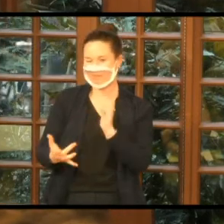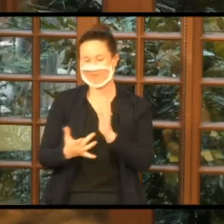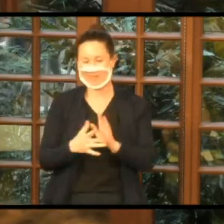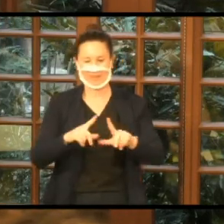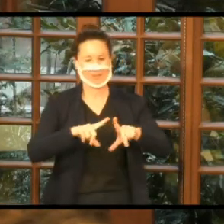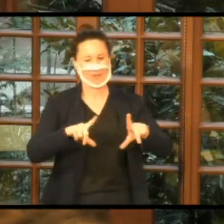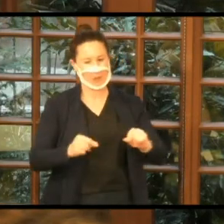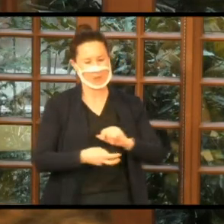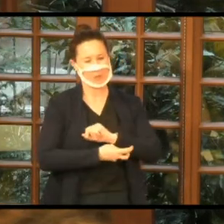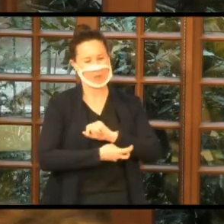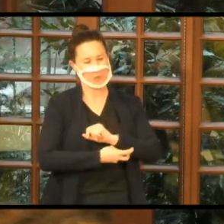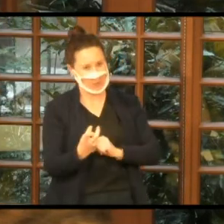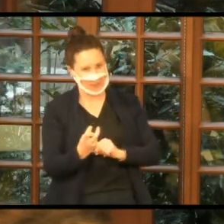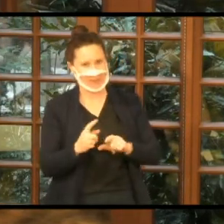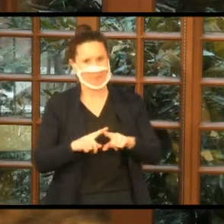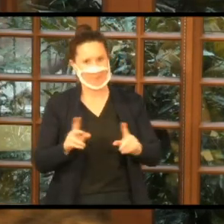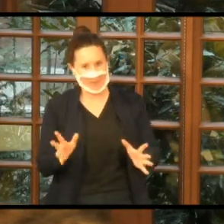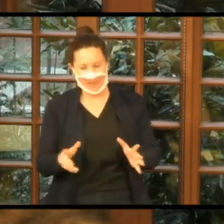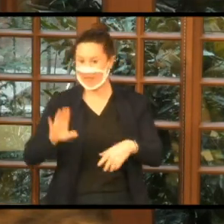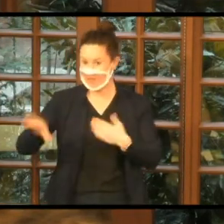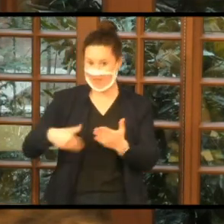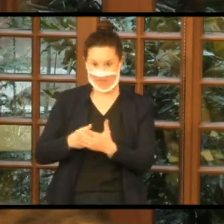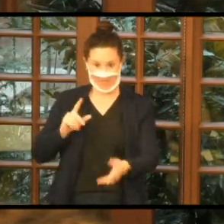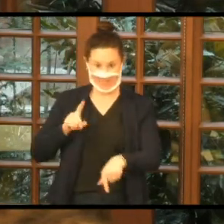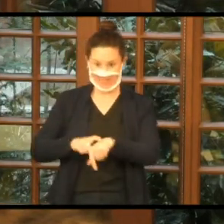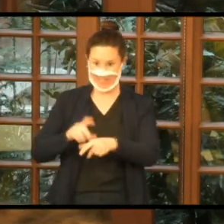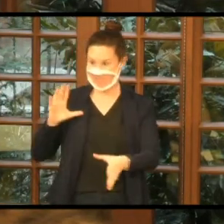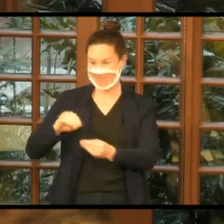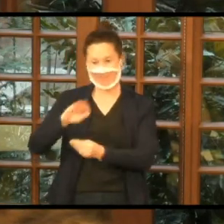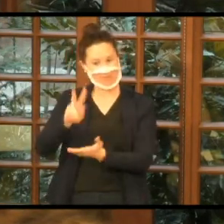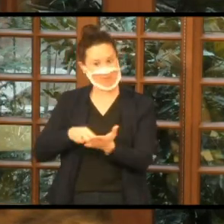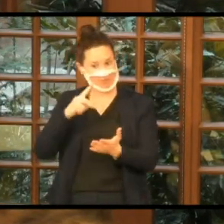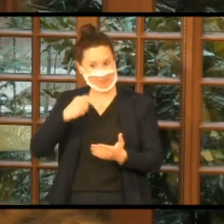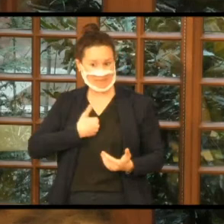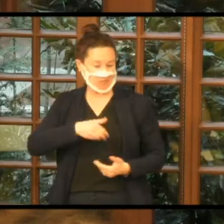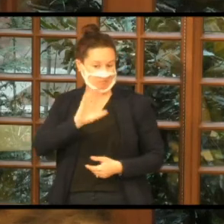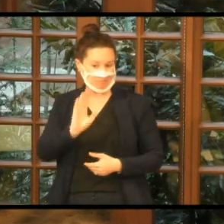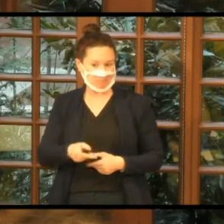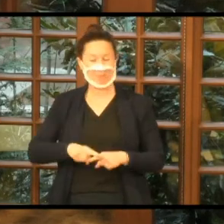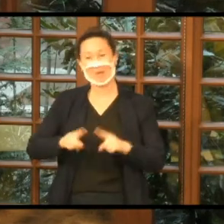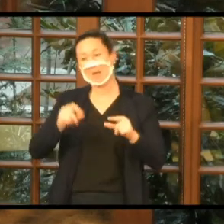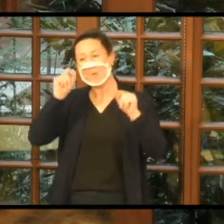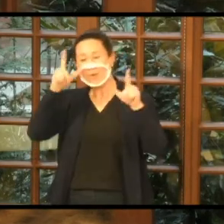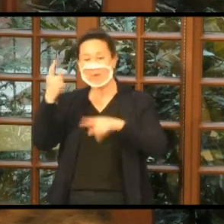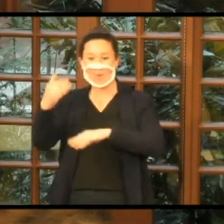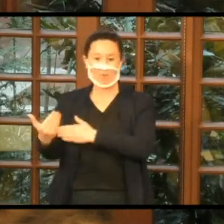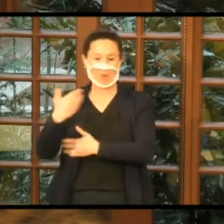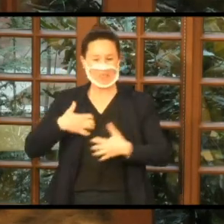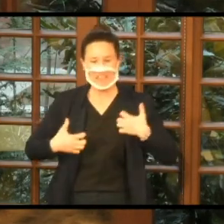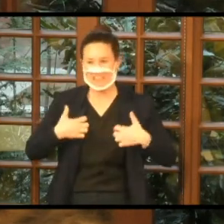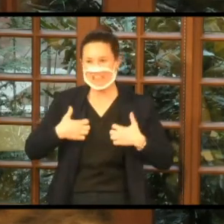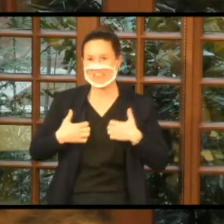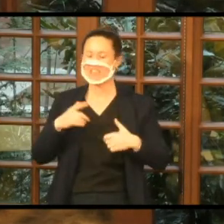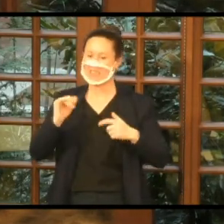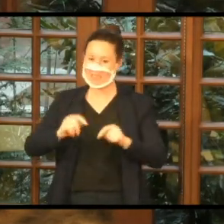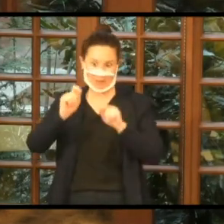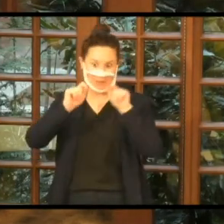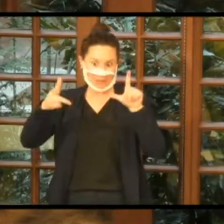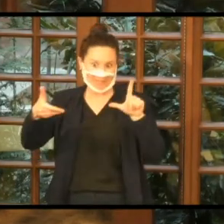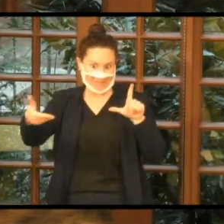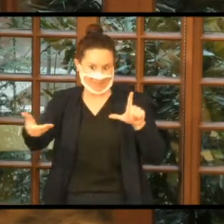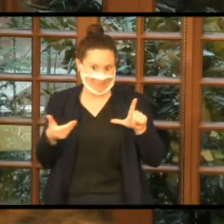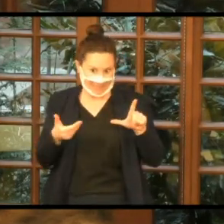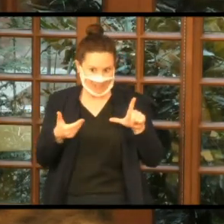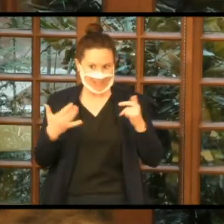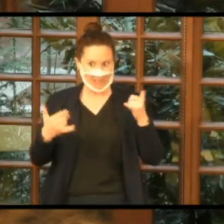stolen. And in all that time, I've never read the cards for myself. But I woke up unsettled, and Max's surprise invitation has